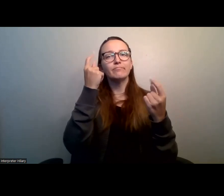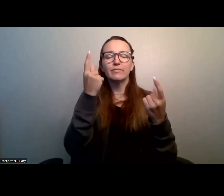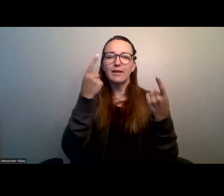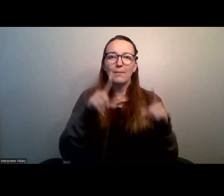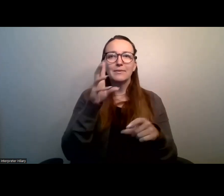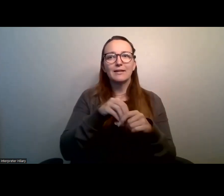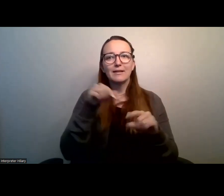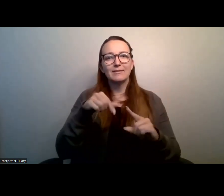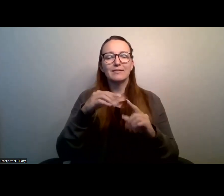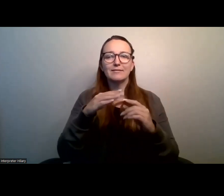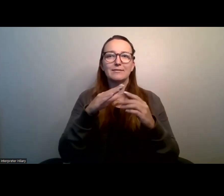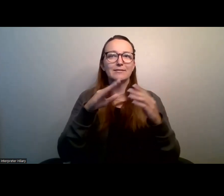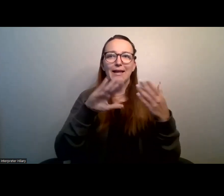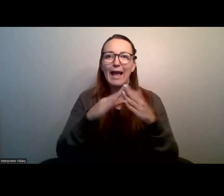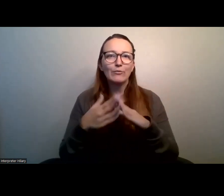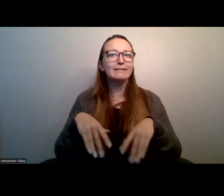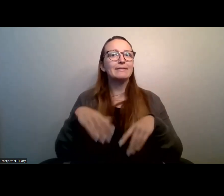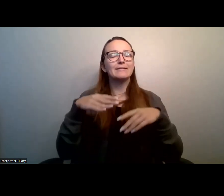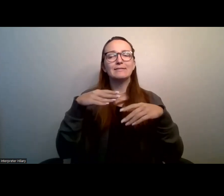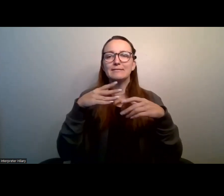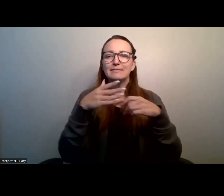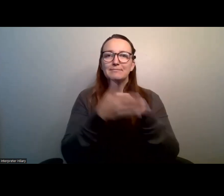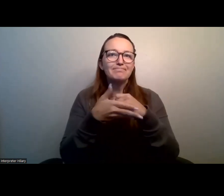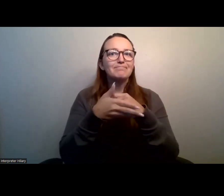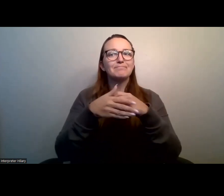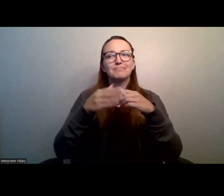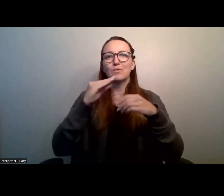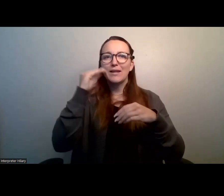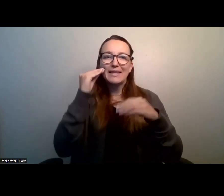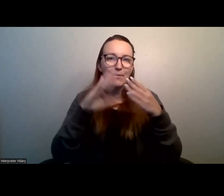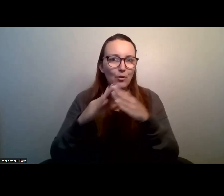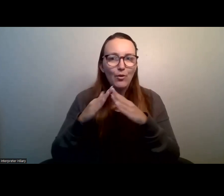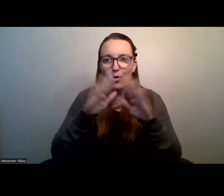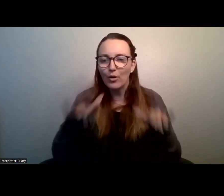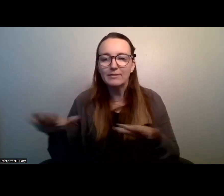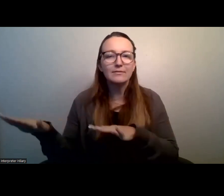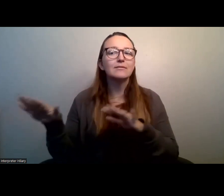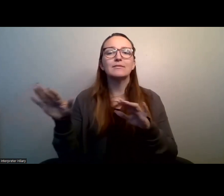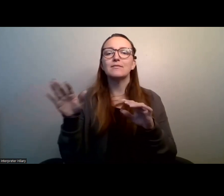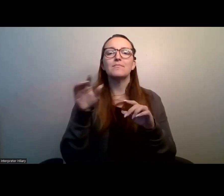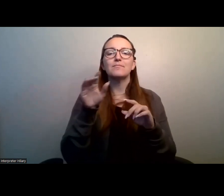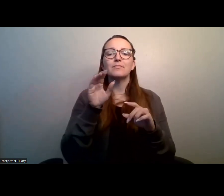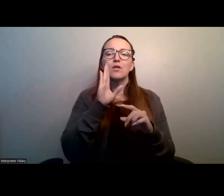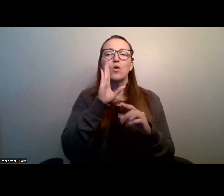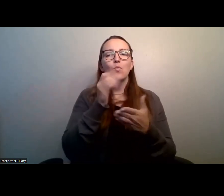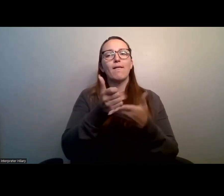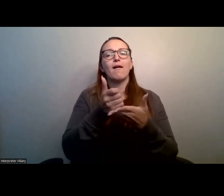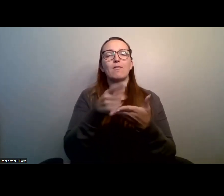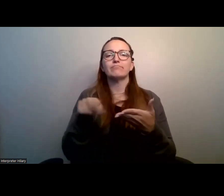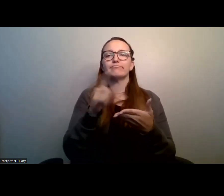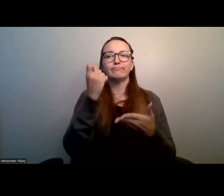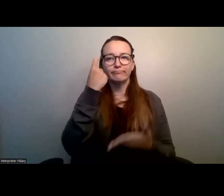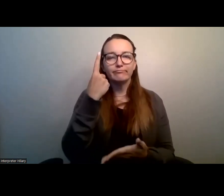county, city, town, neighborhood that would be helpful for you to